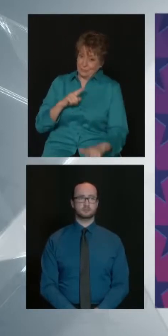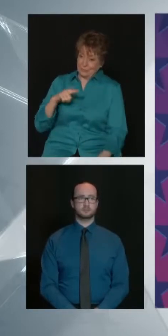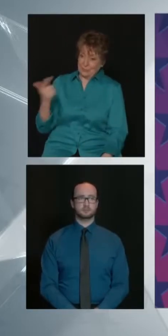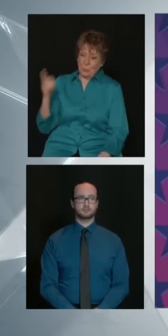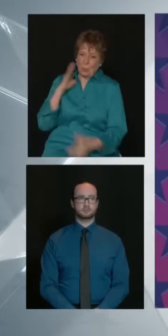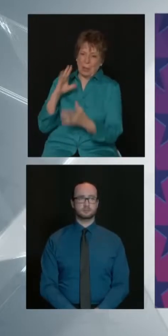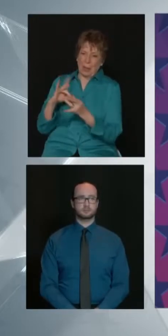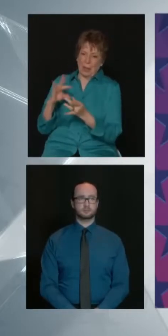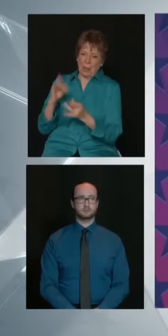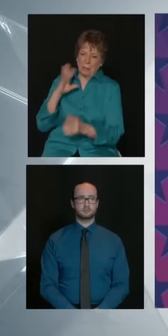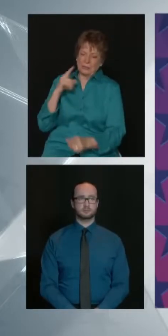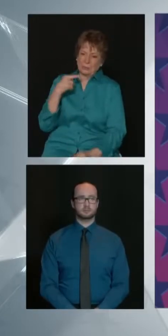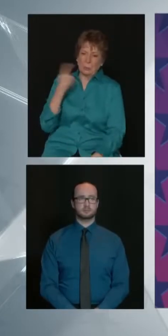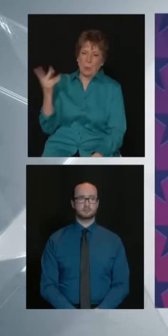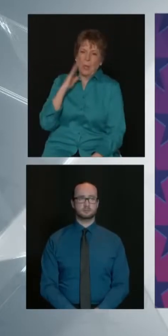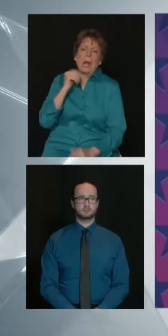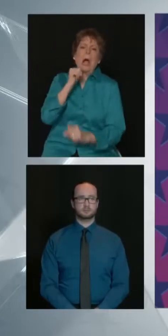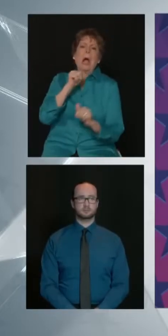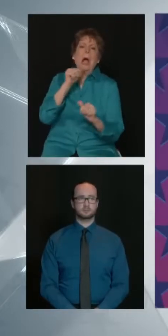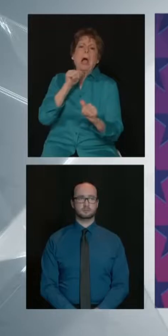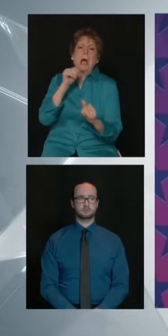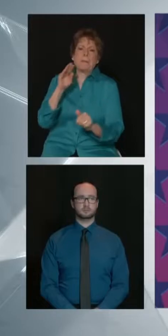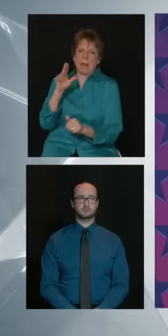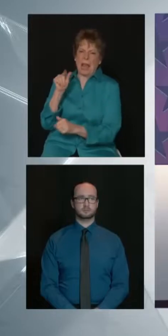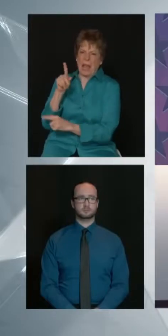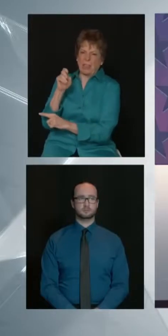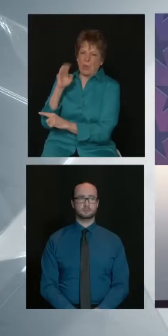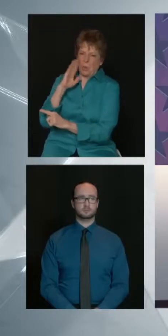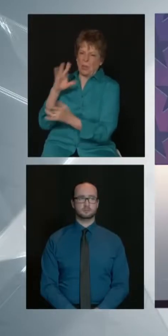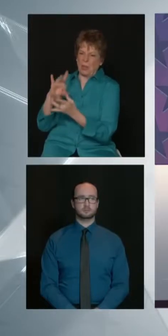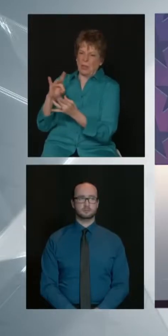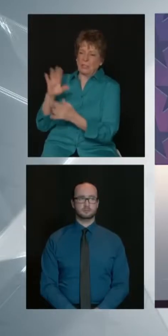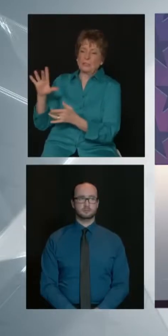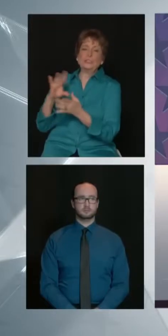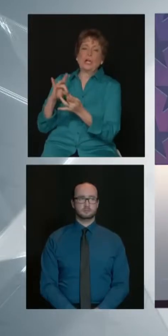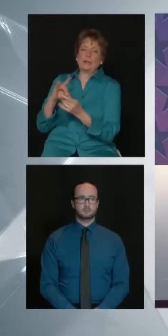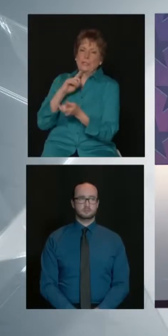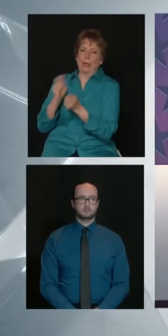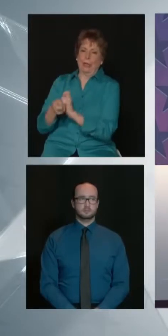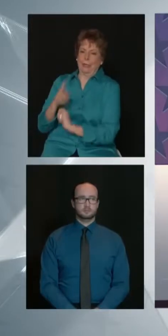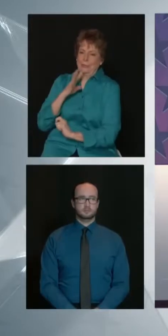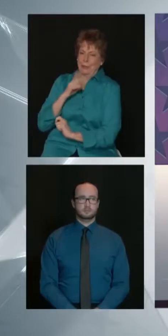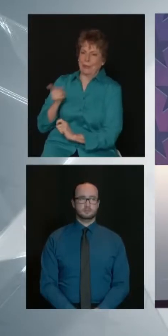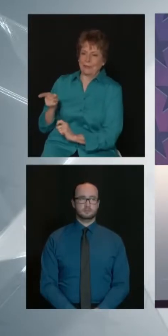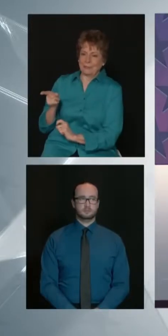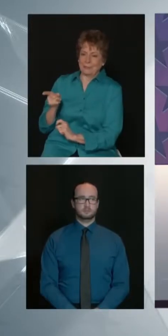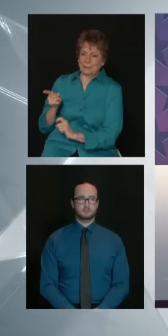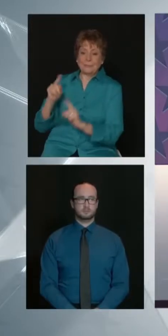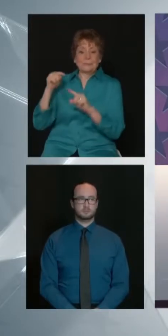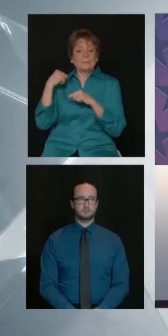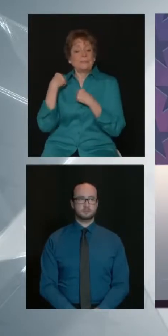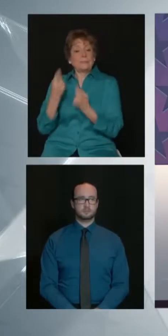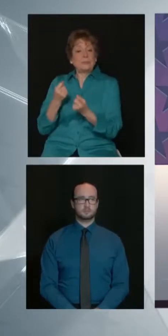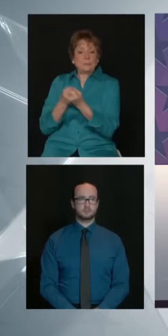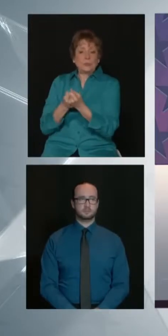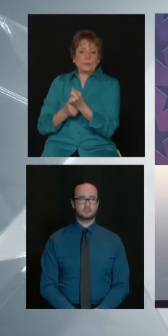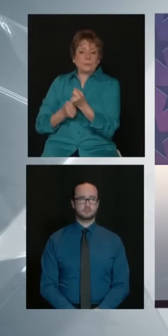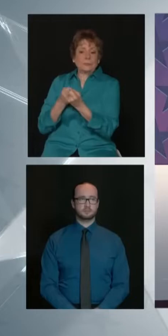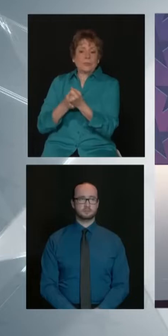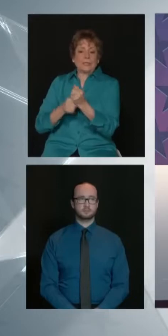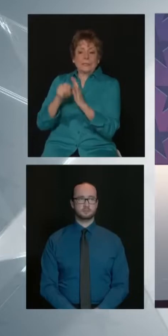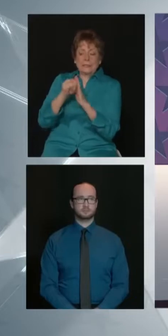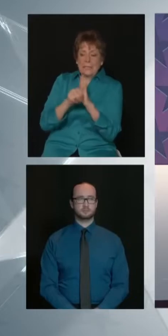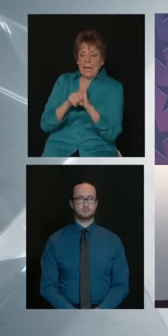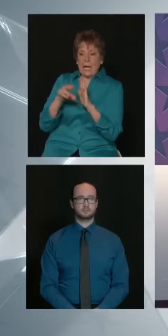this is true. These are his words. He has supported state and national abortion bans that